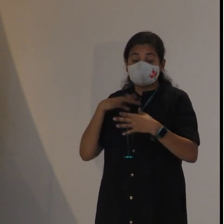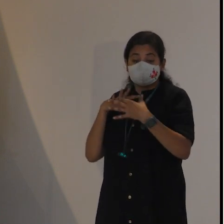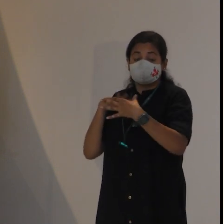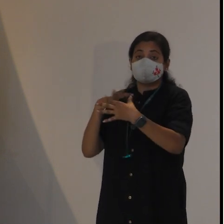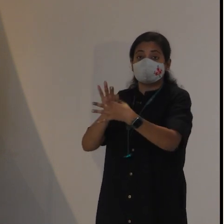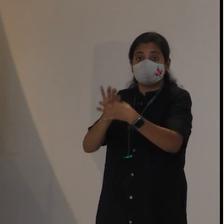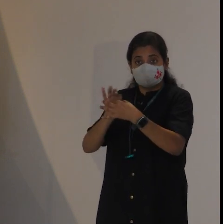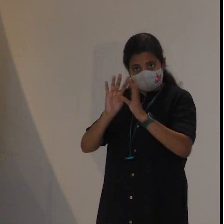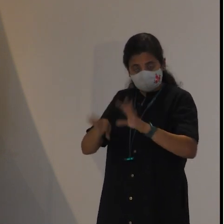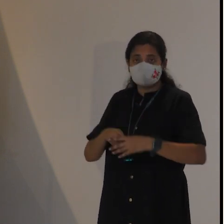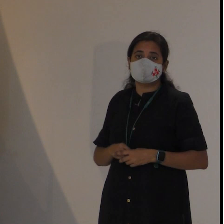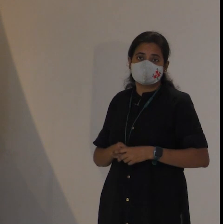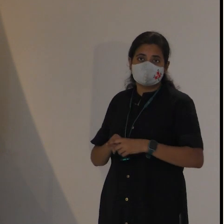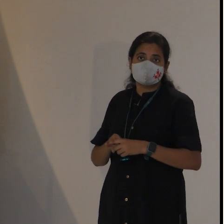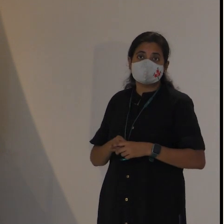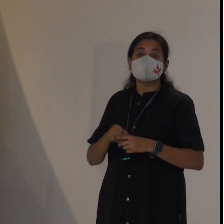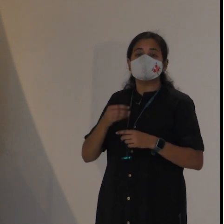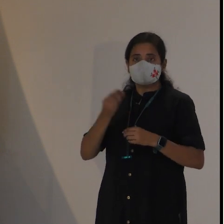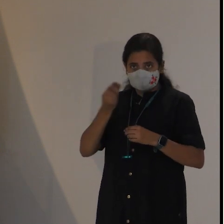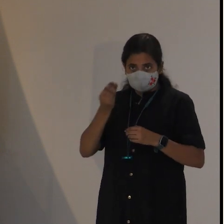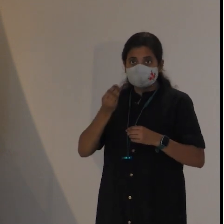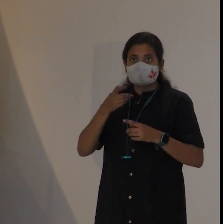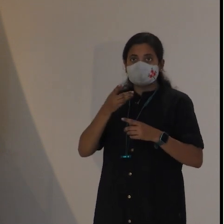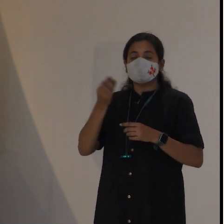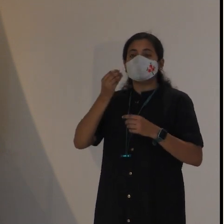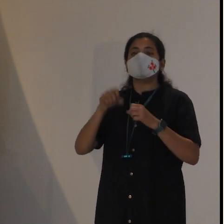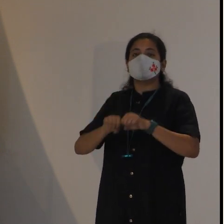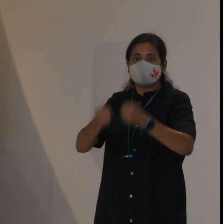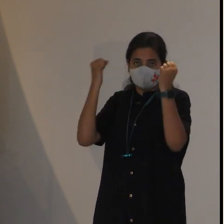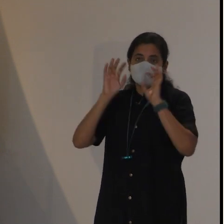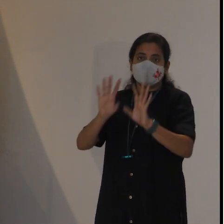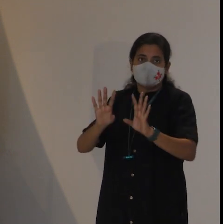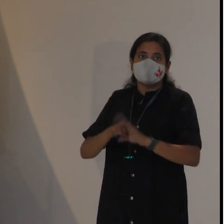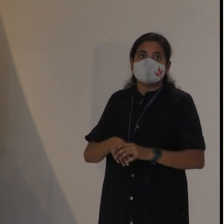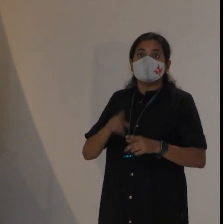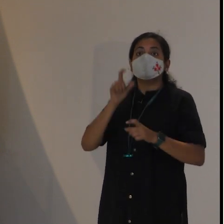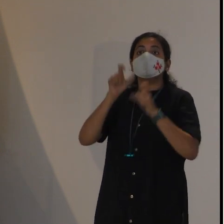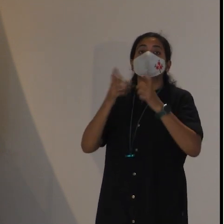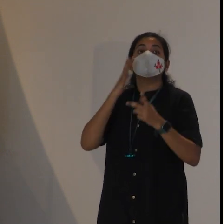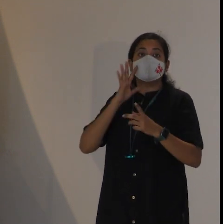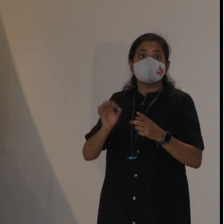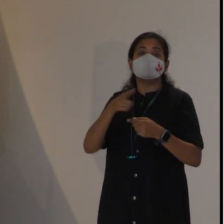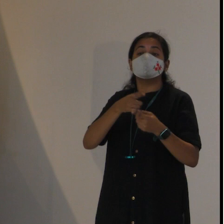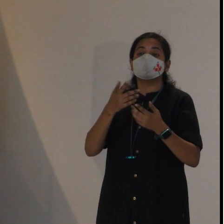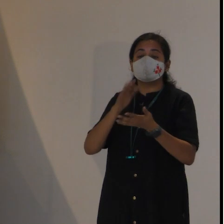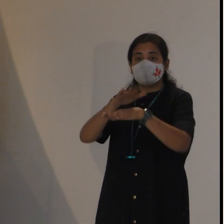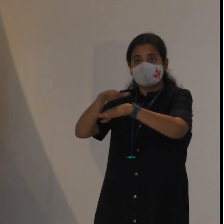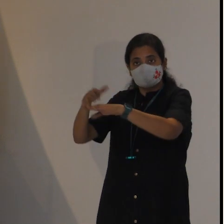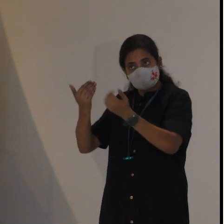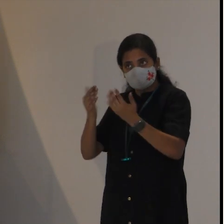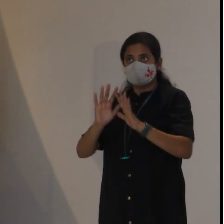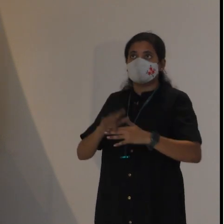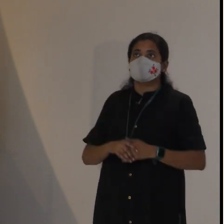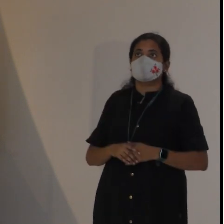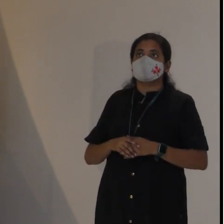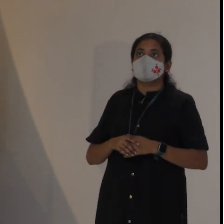to. And so we wanted to break that narrative, or we wanted to actually humanize these objects.